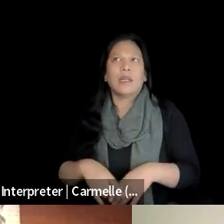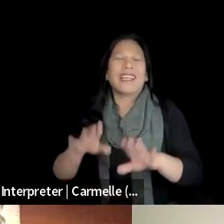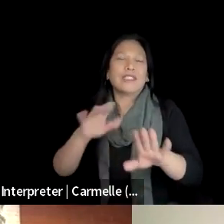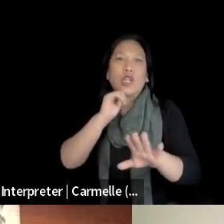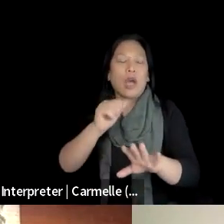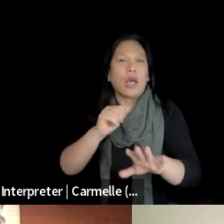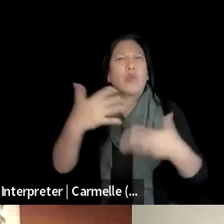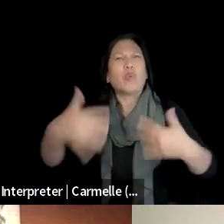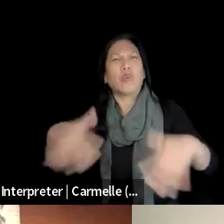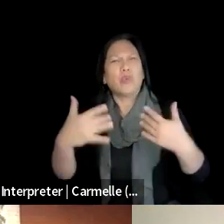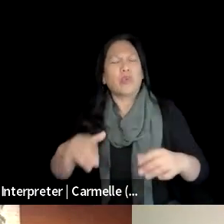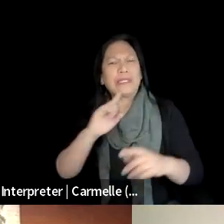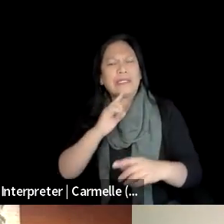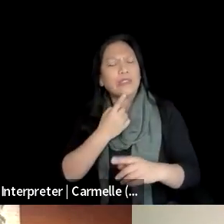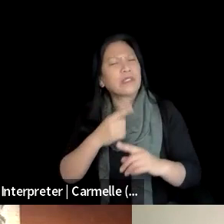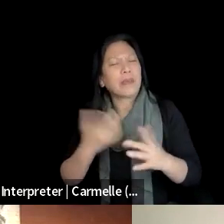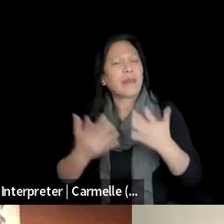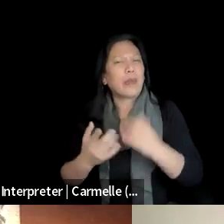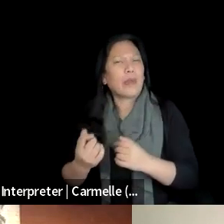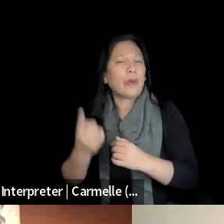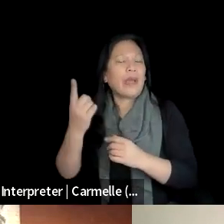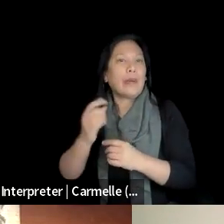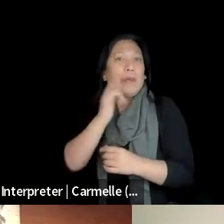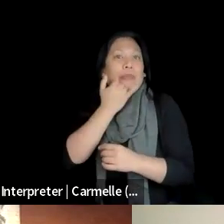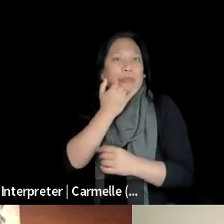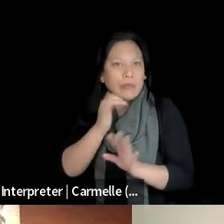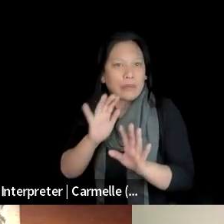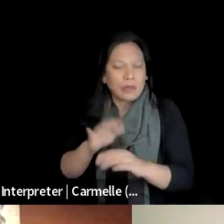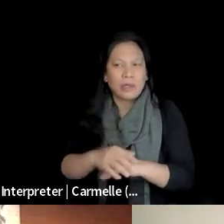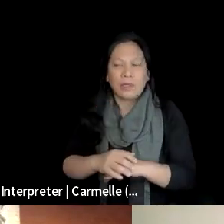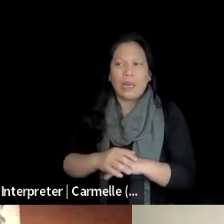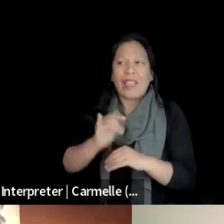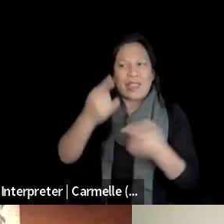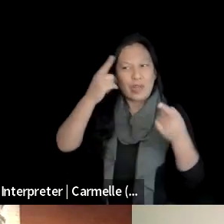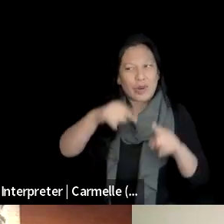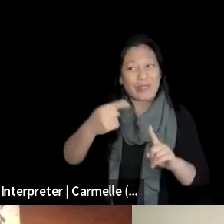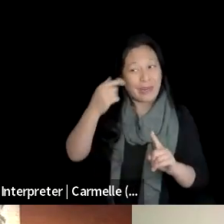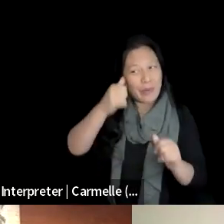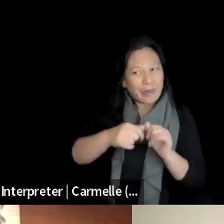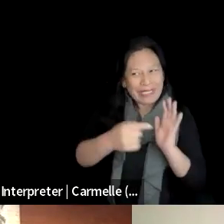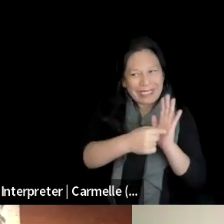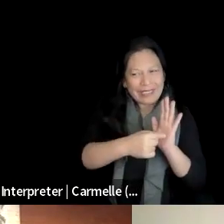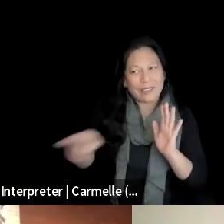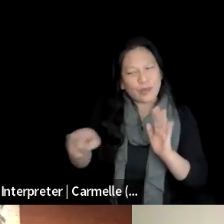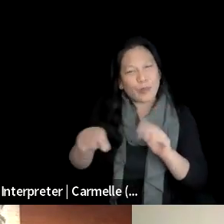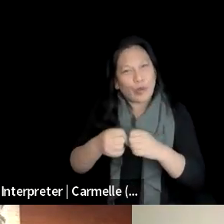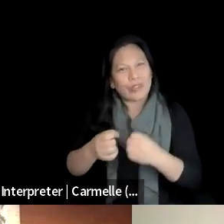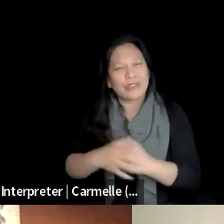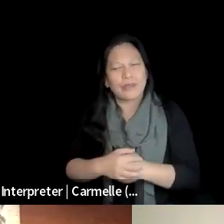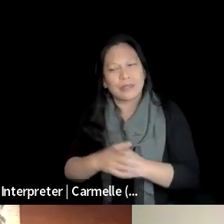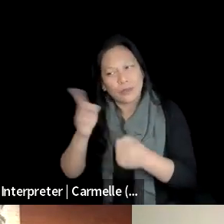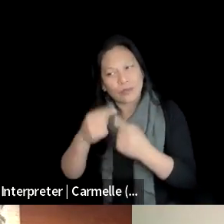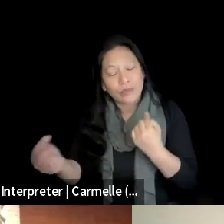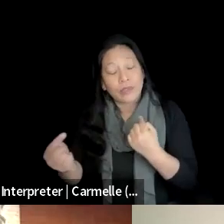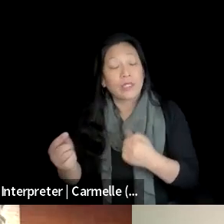of us goofy members of the team have screwed up in some way, and we've broken the agreement. And as the leader of the